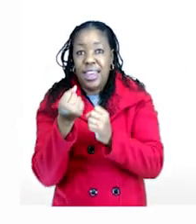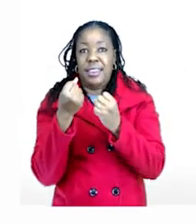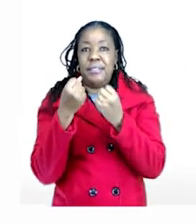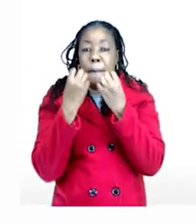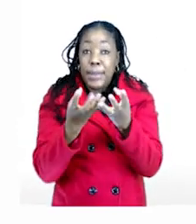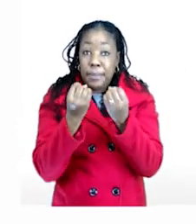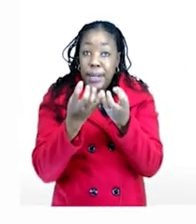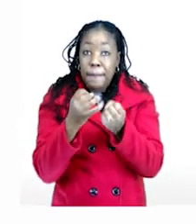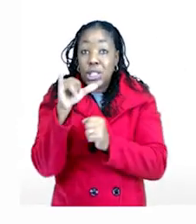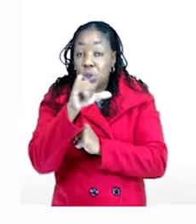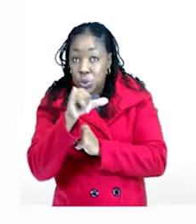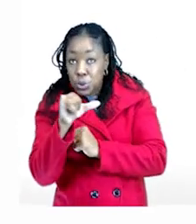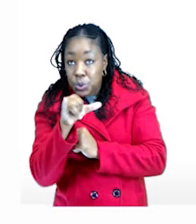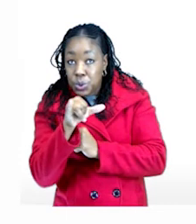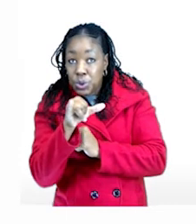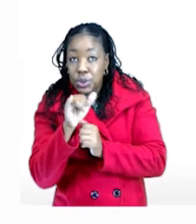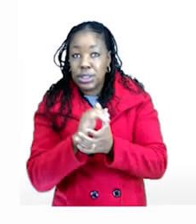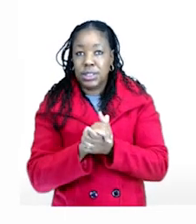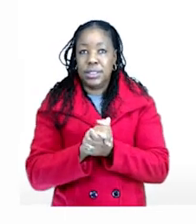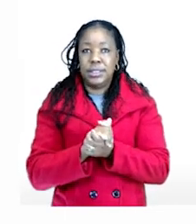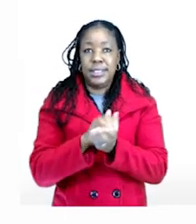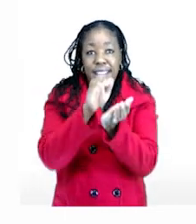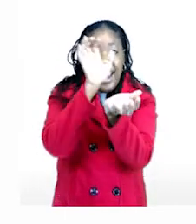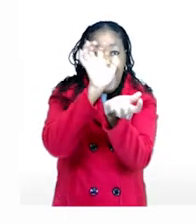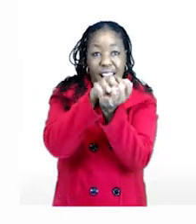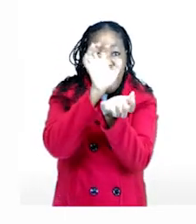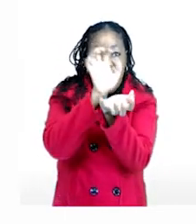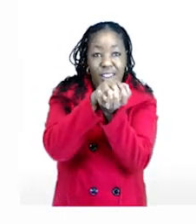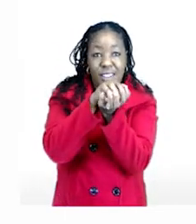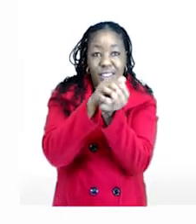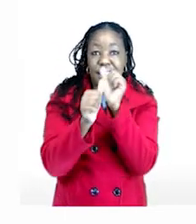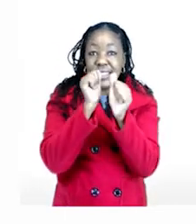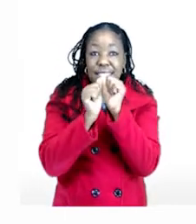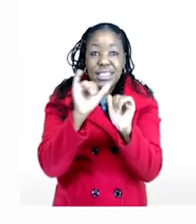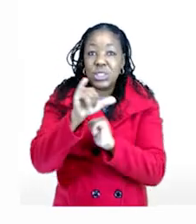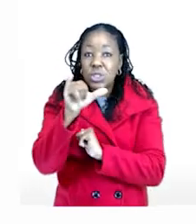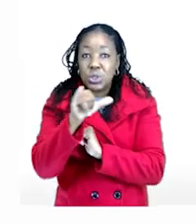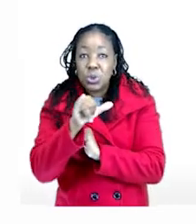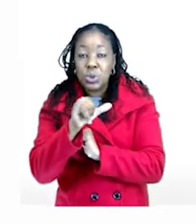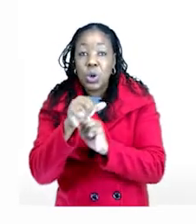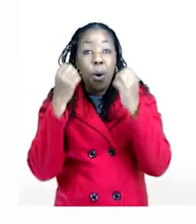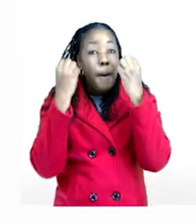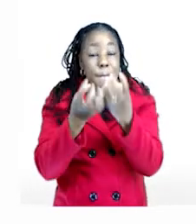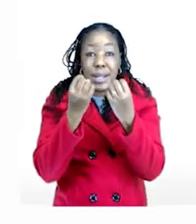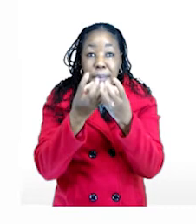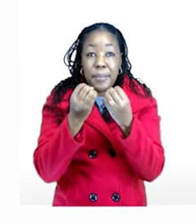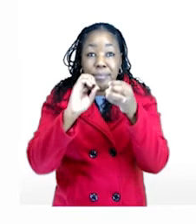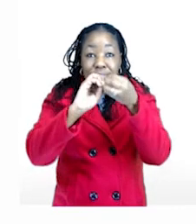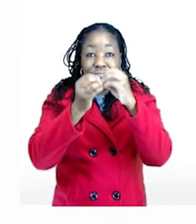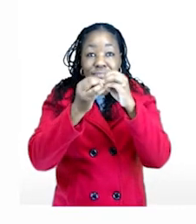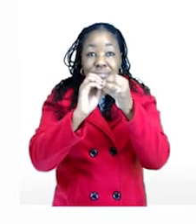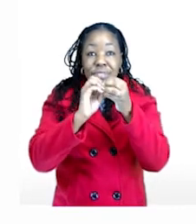for? Ellie the alligator will choose the one with the most number of dots,